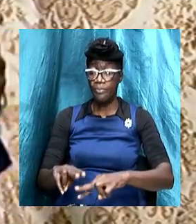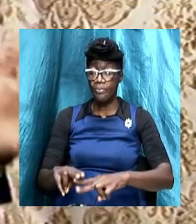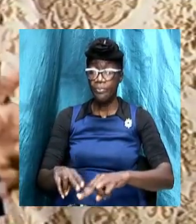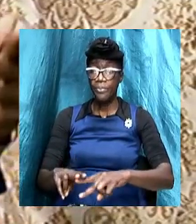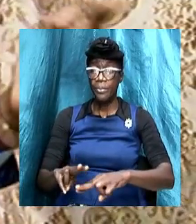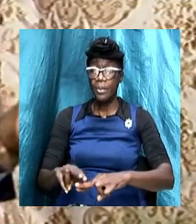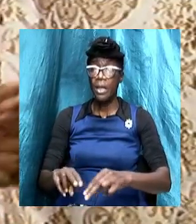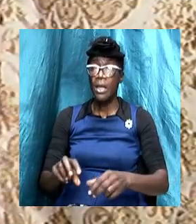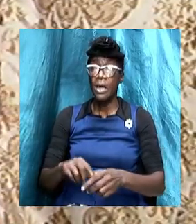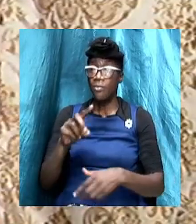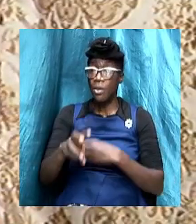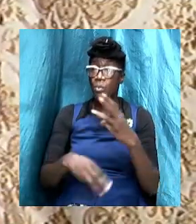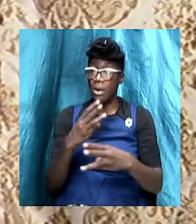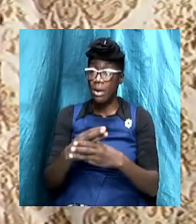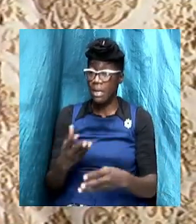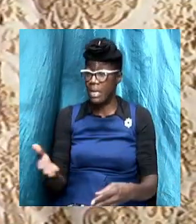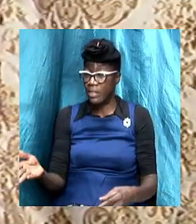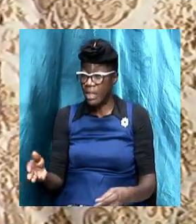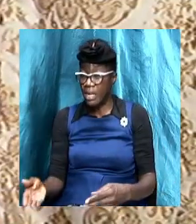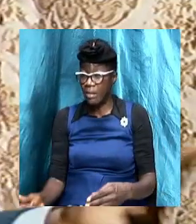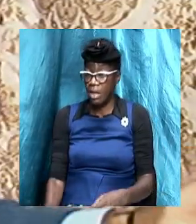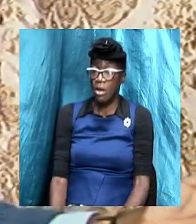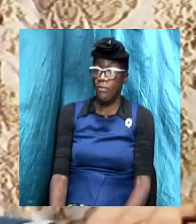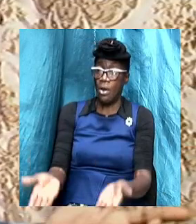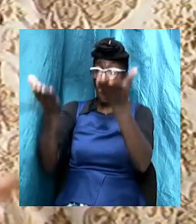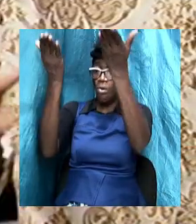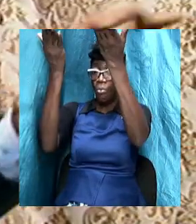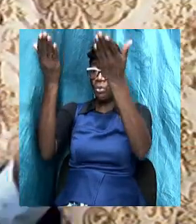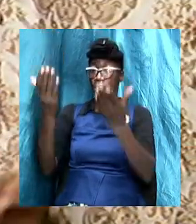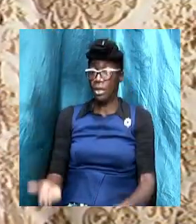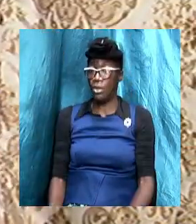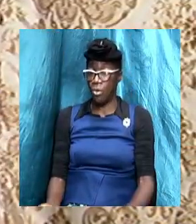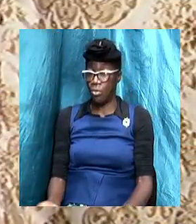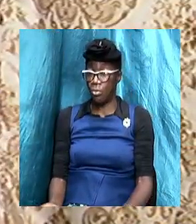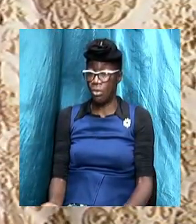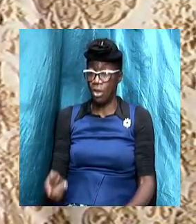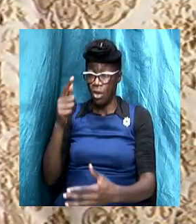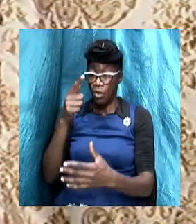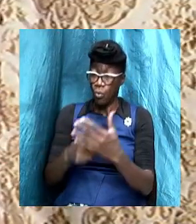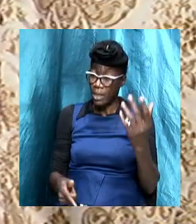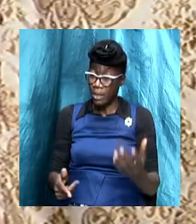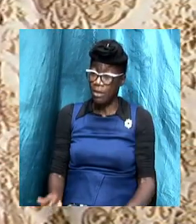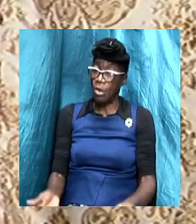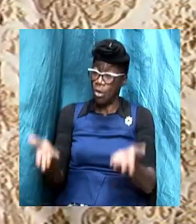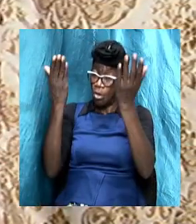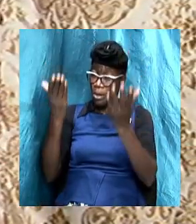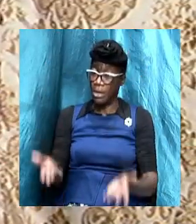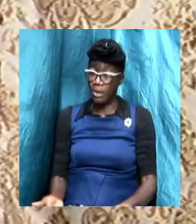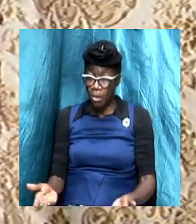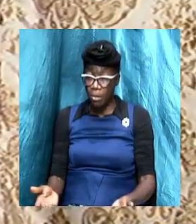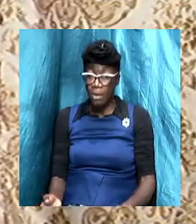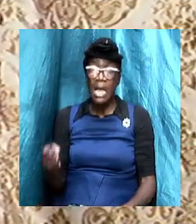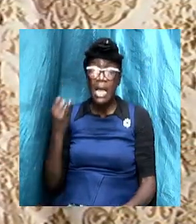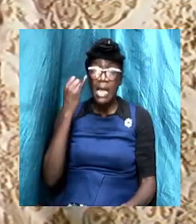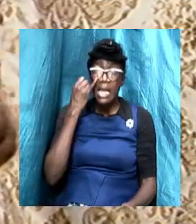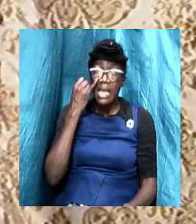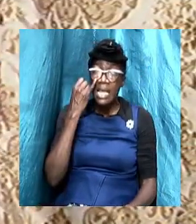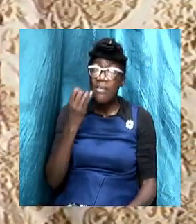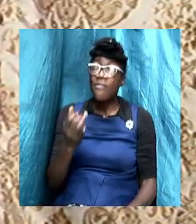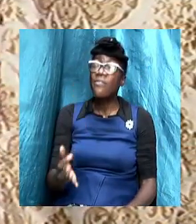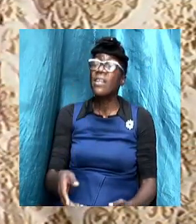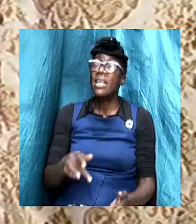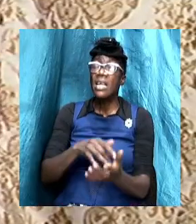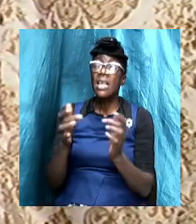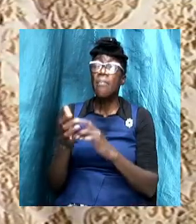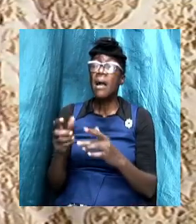saying is the ups and the downs. Amen. For us to dictate what is up and down. Can I tell you something? If the Bible says it is wrong, it